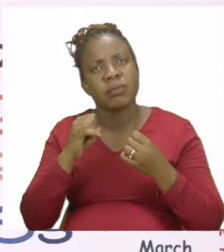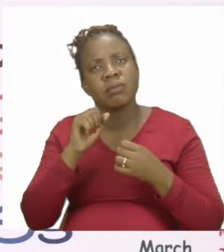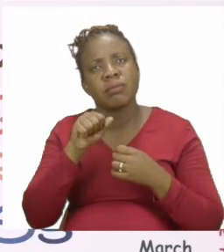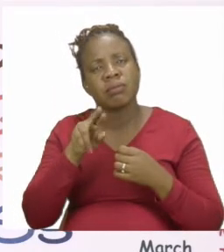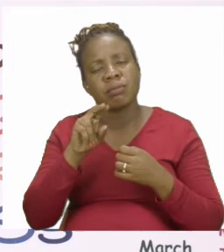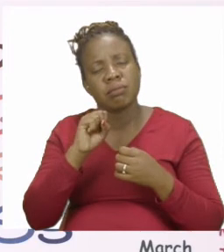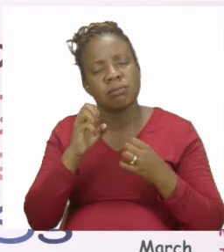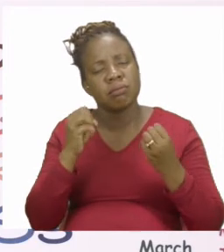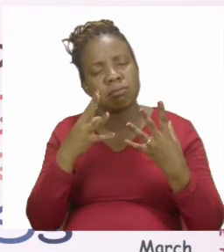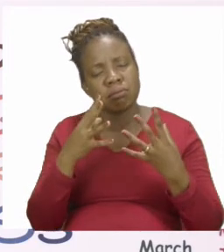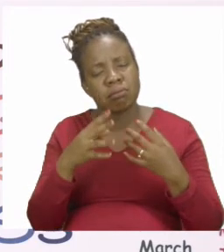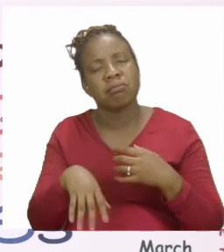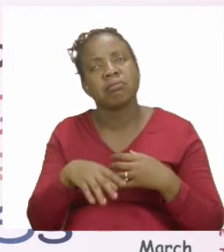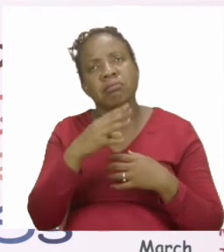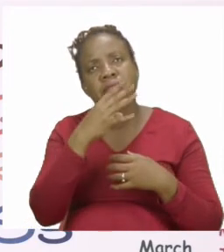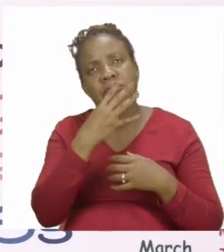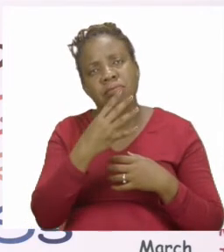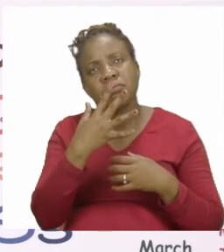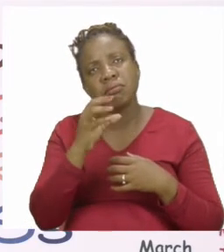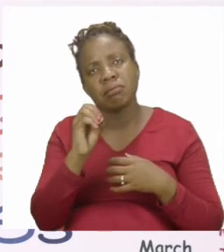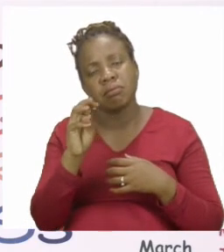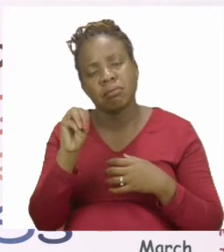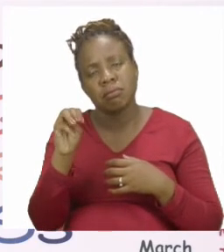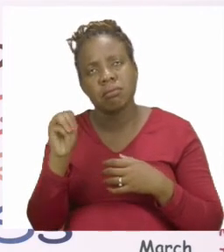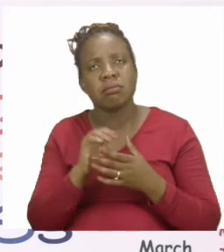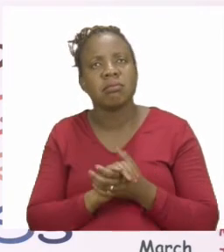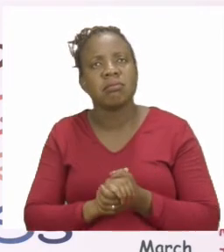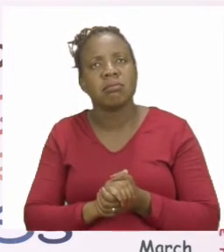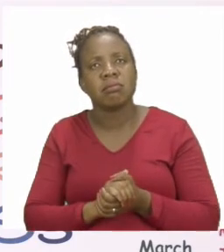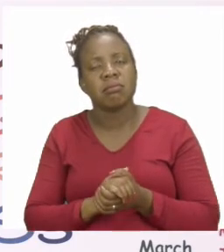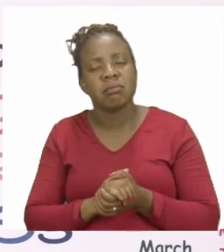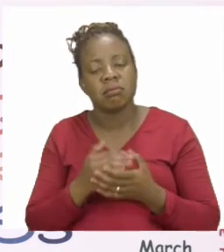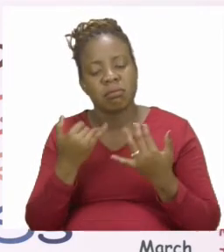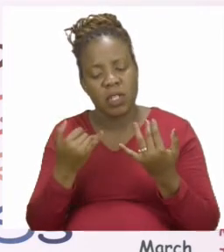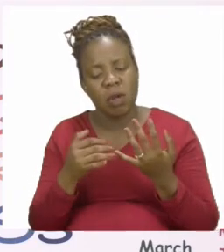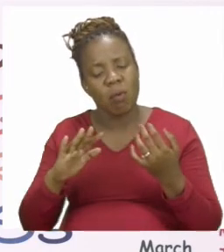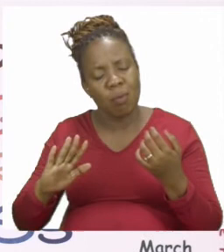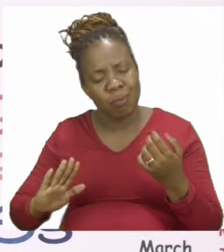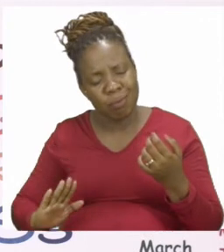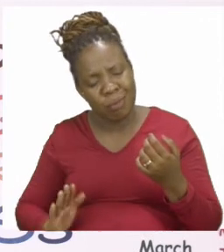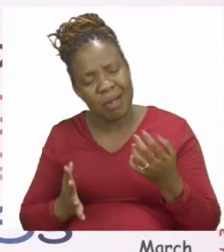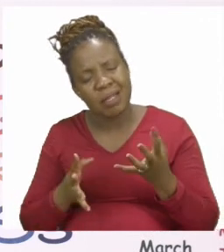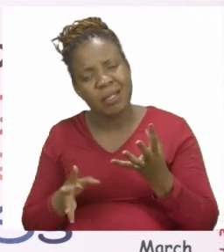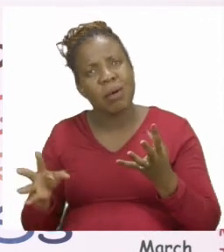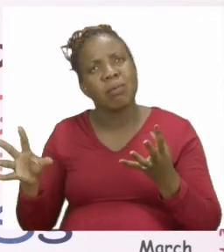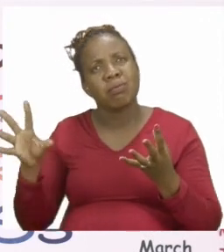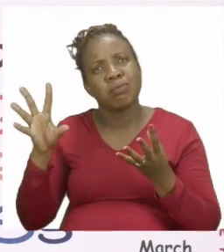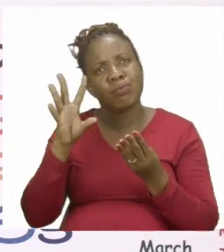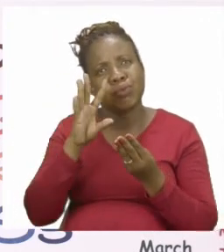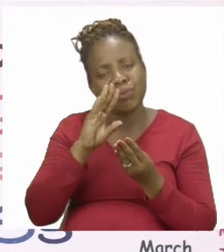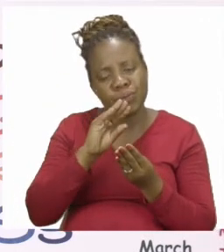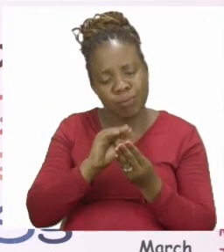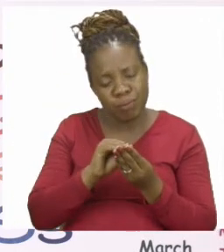450 millimeters. And now we have to work out the total rainfall for these two